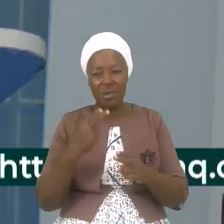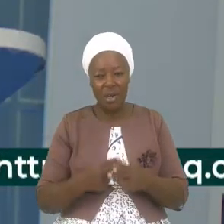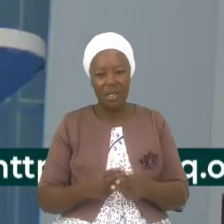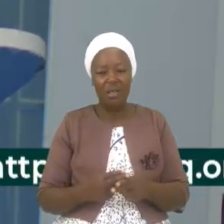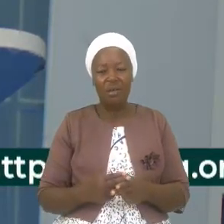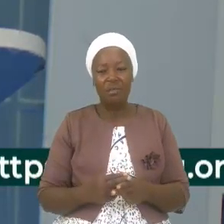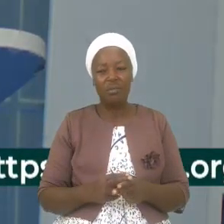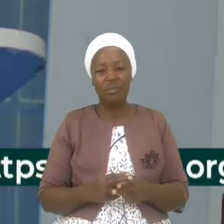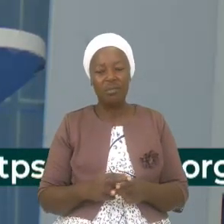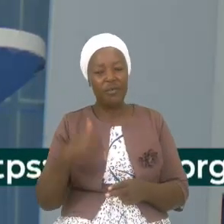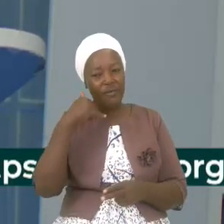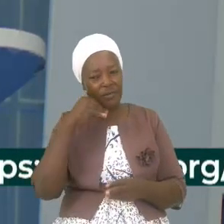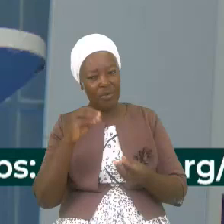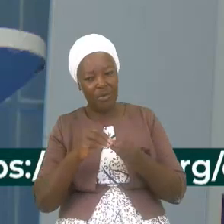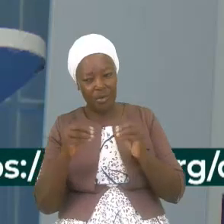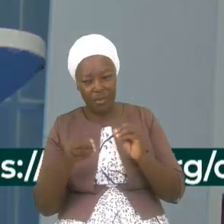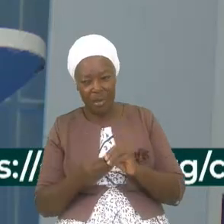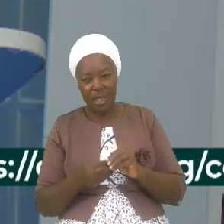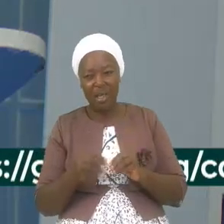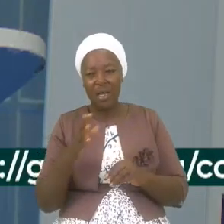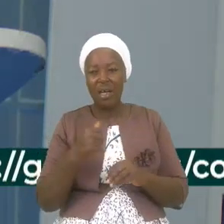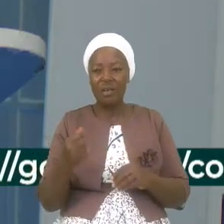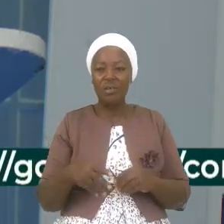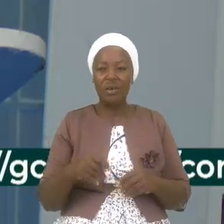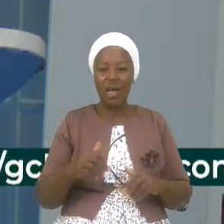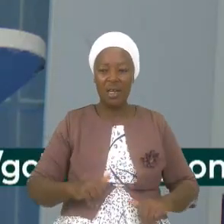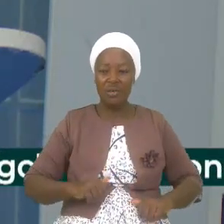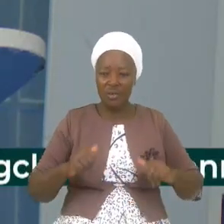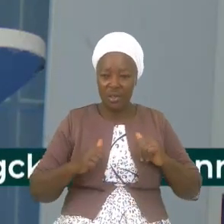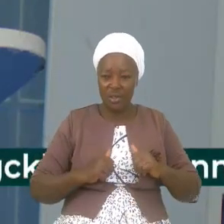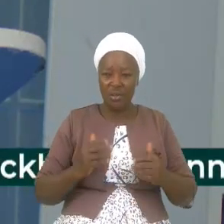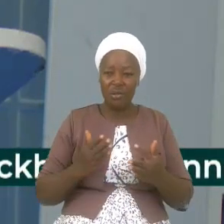or WhatsApp to this number,